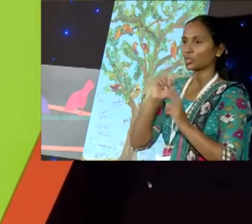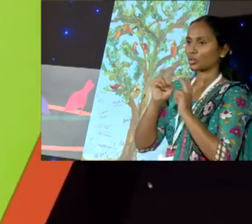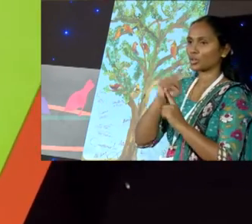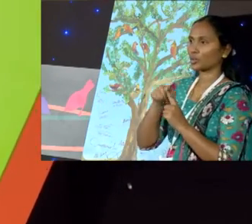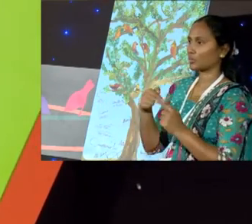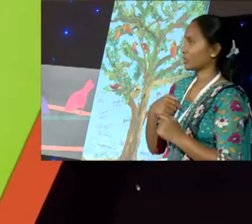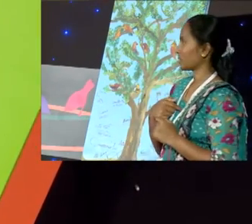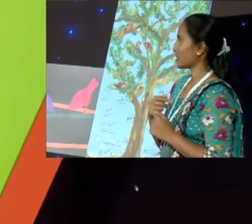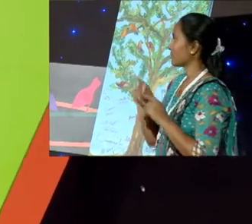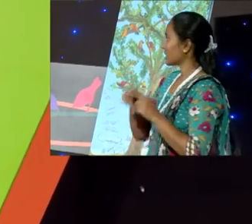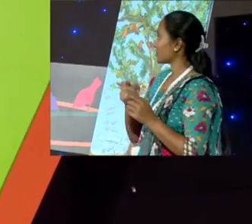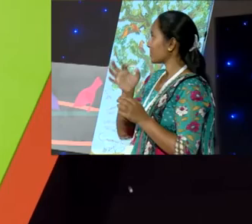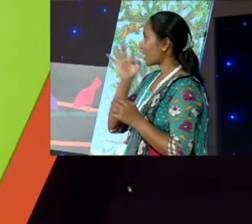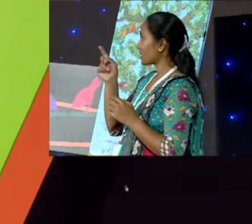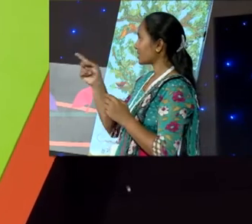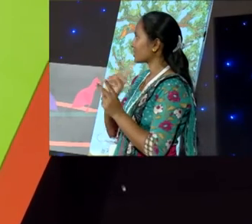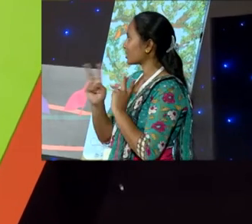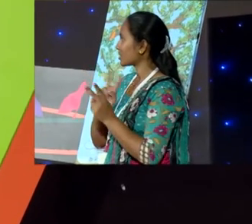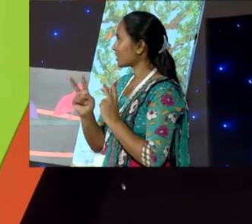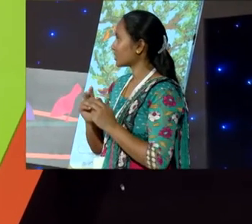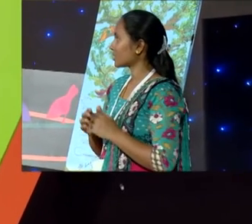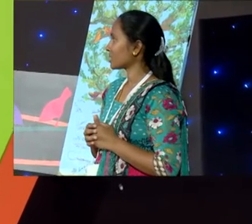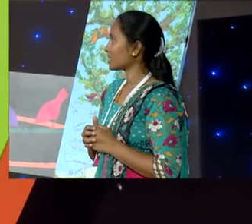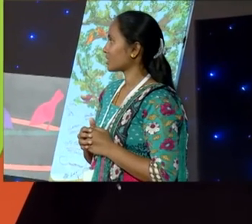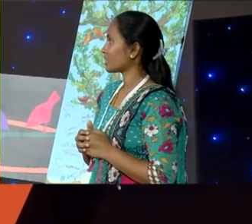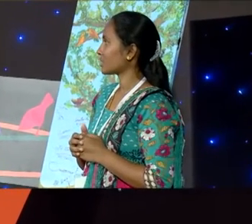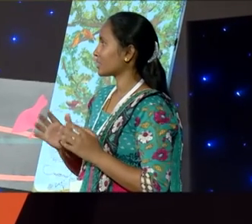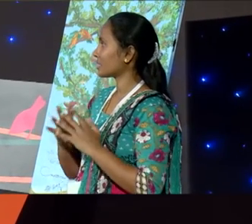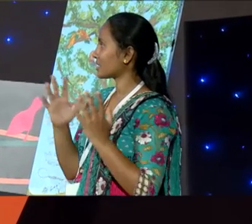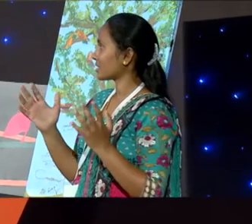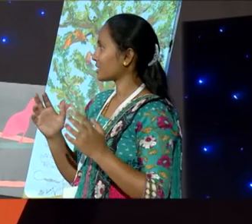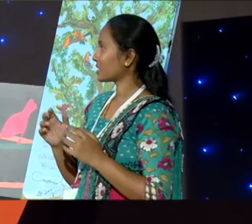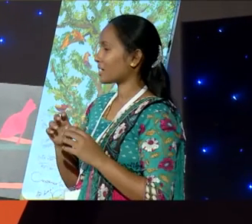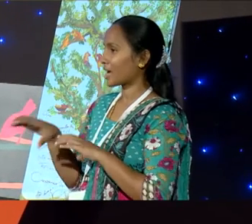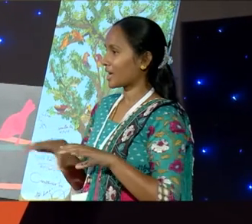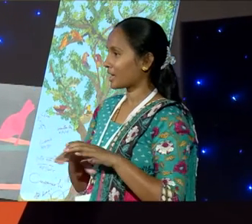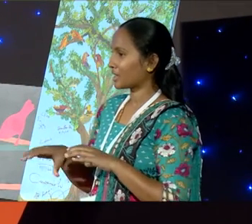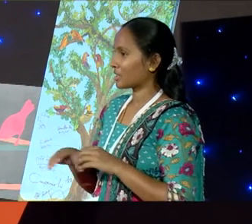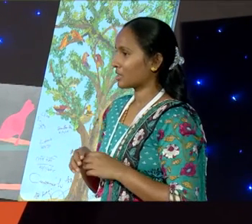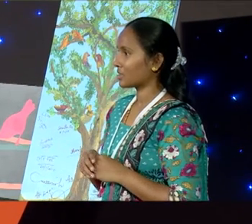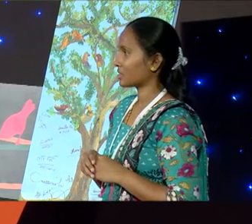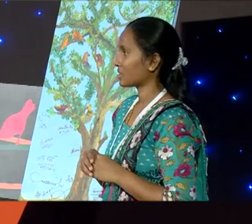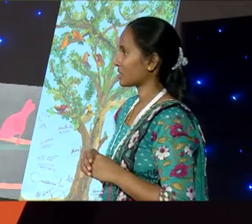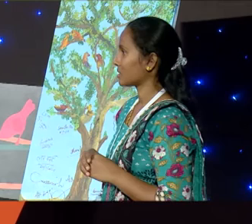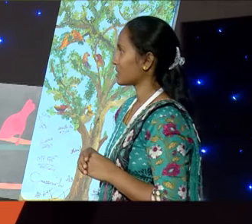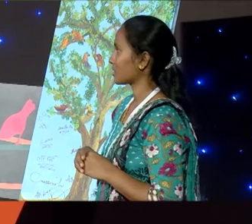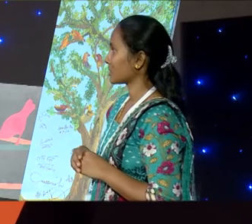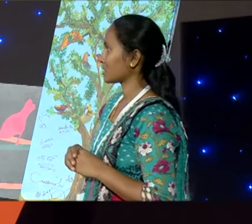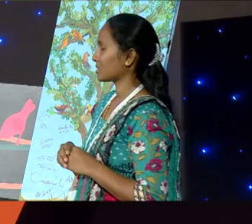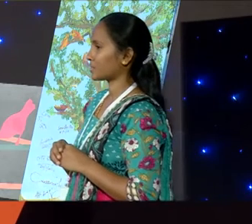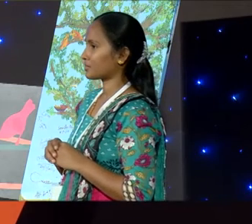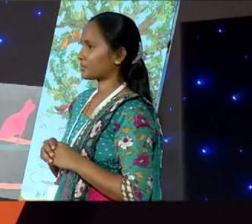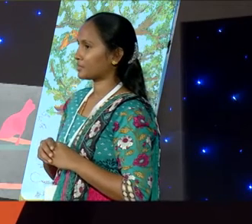uphill task for me to speak here after the love Mr. Ravesh Arvind, the great actor, has got, and Kalyani Khona, who's spreading the message of love to the